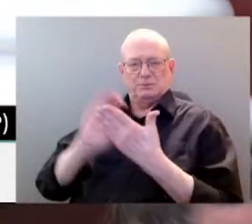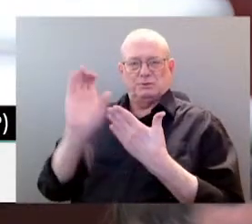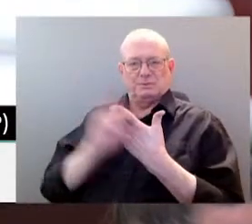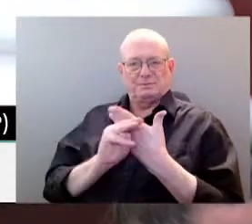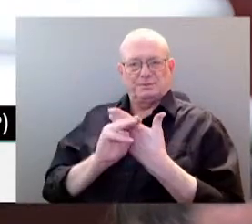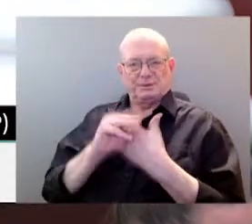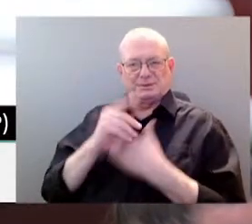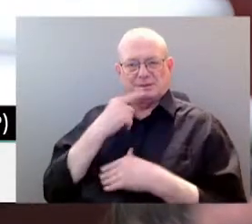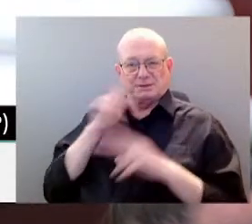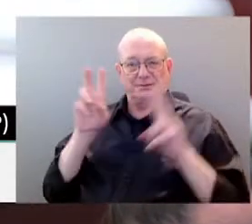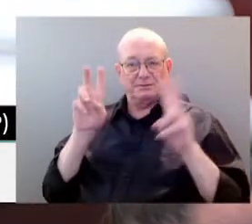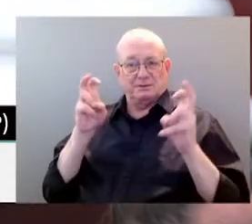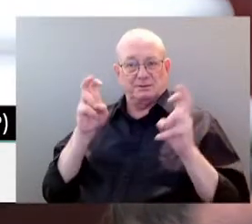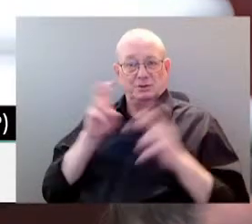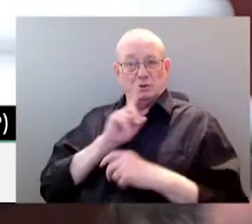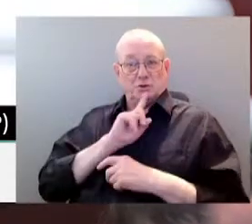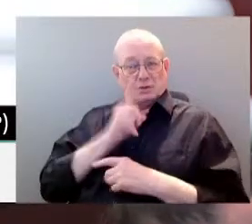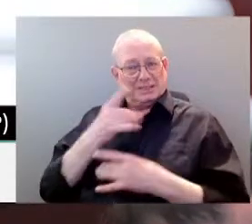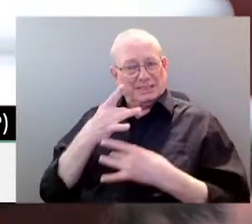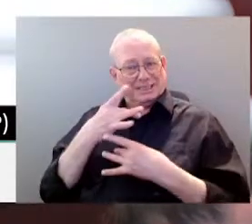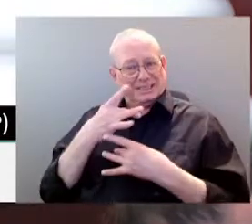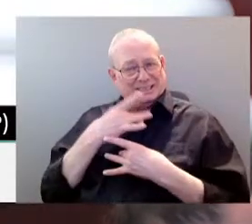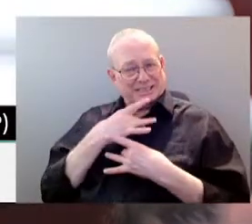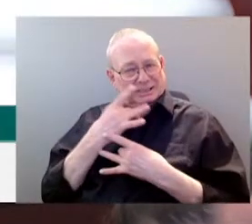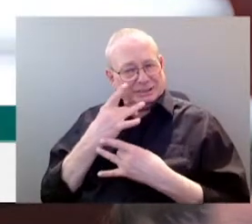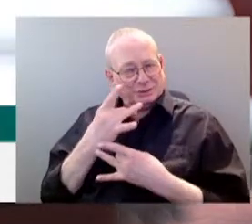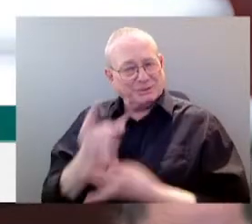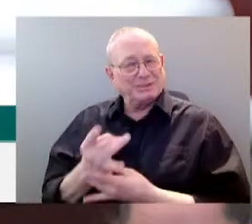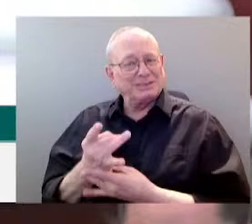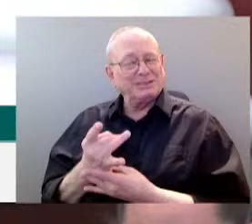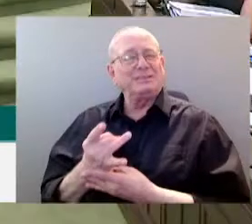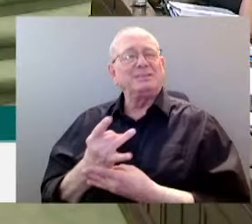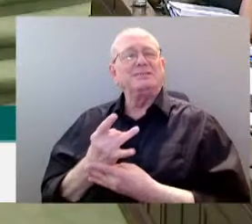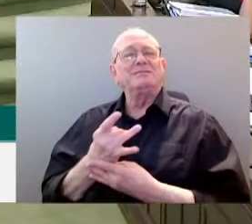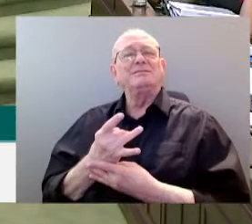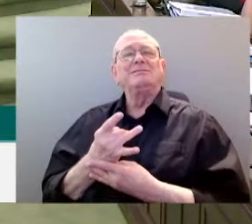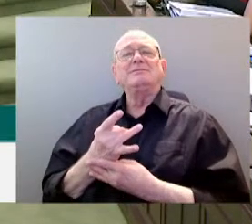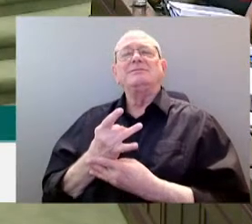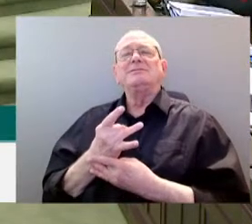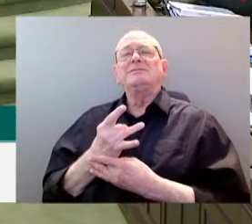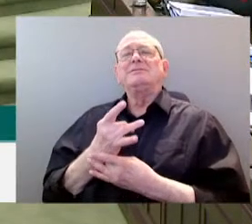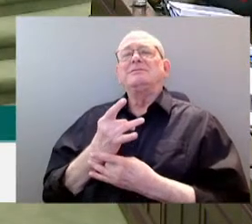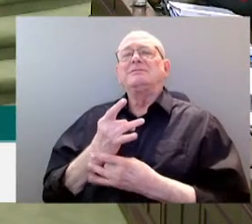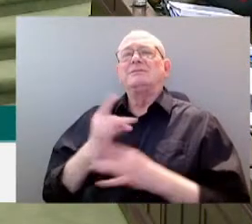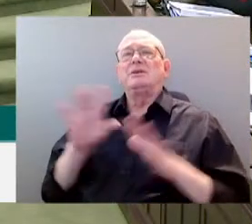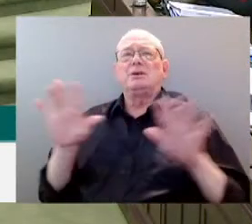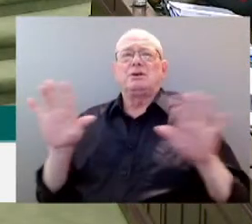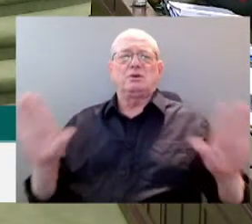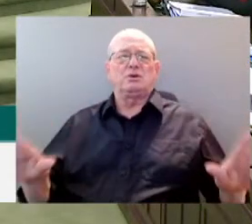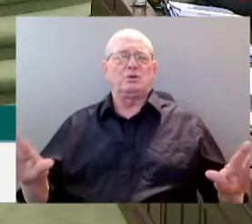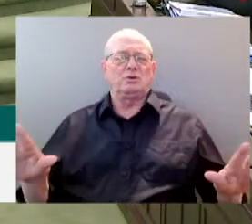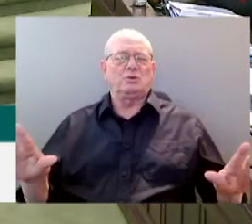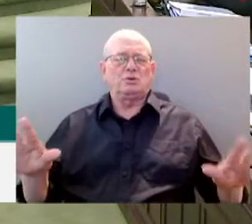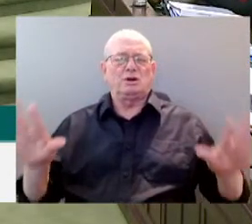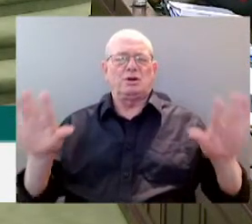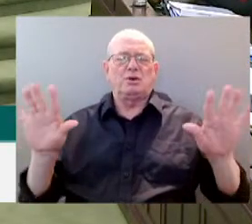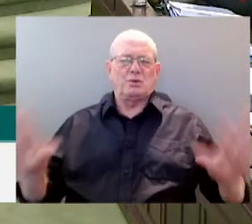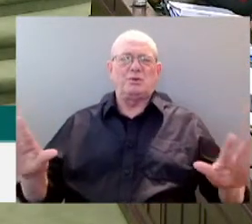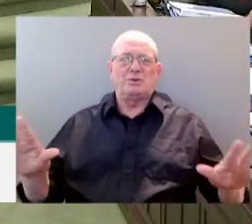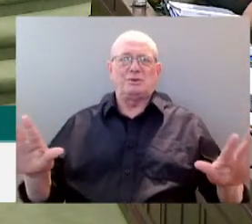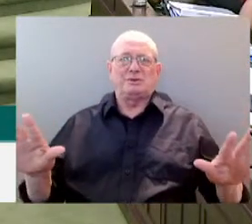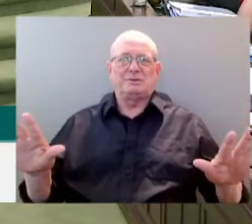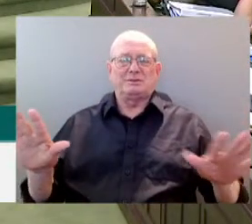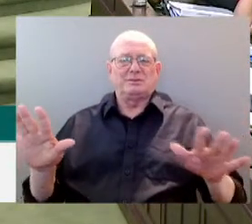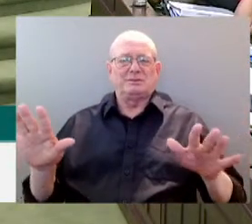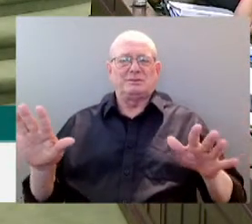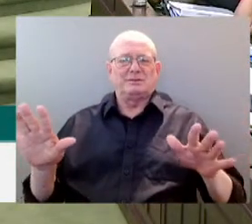trajectory of another failed order order order order The Honorable member for Calgary bettington